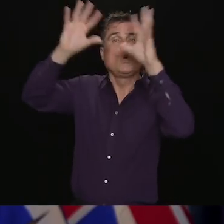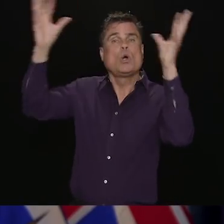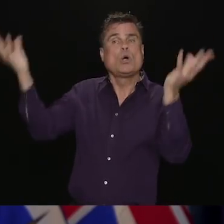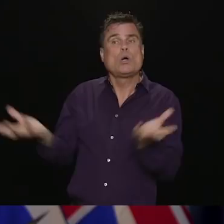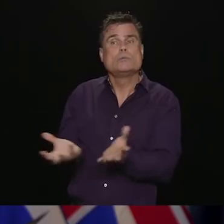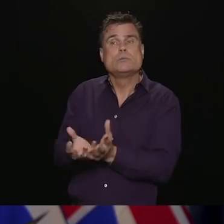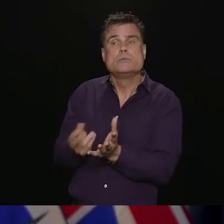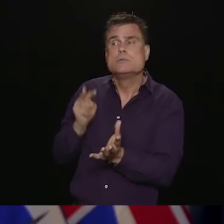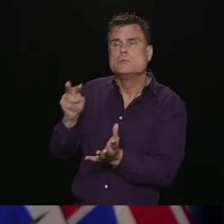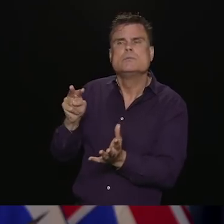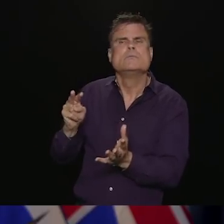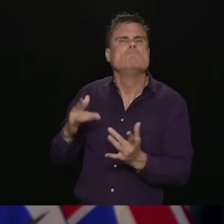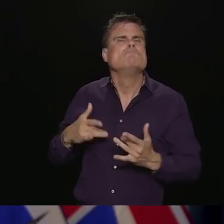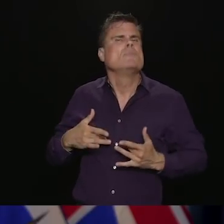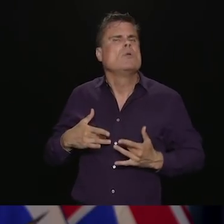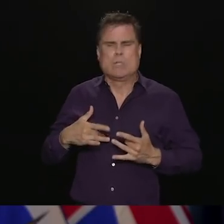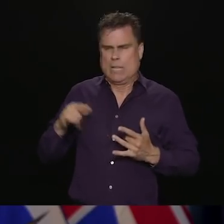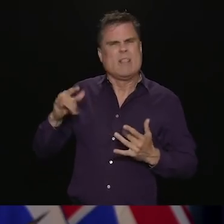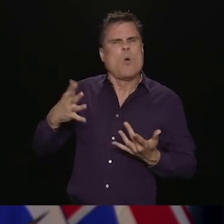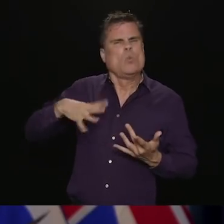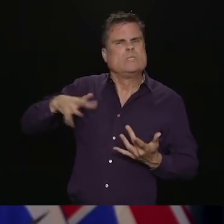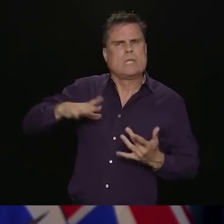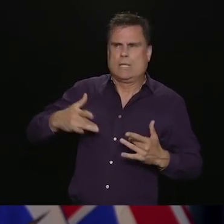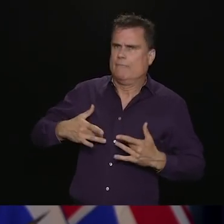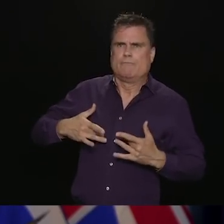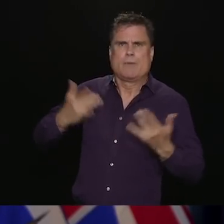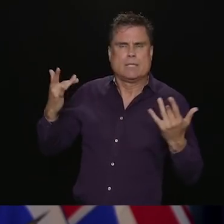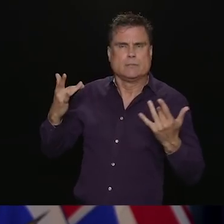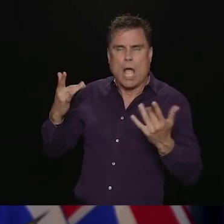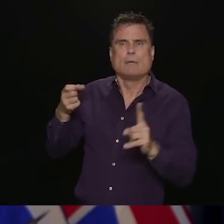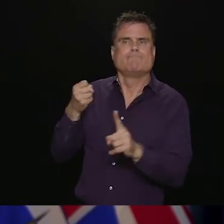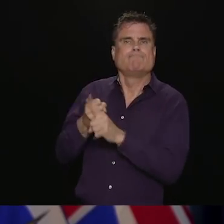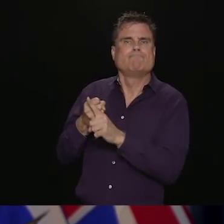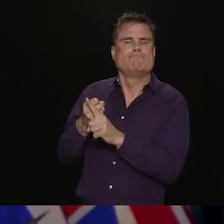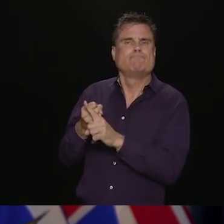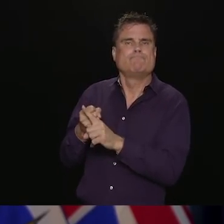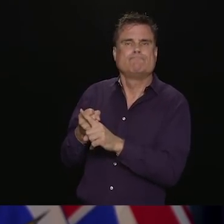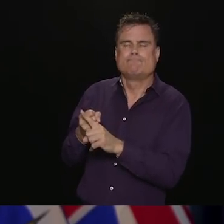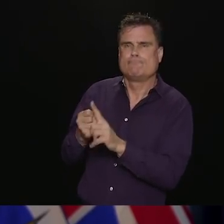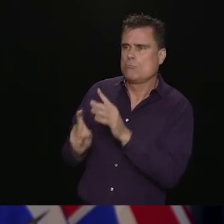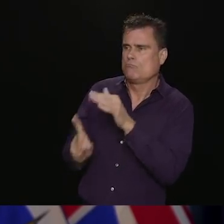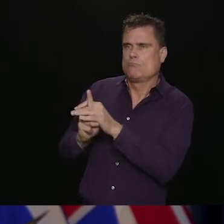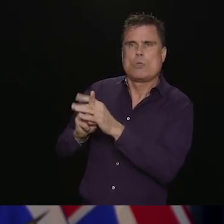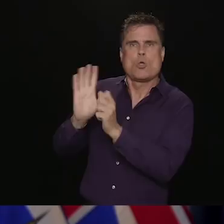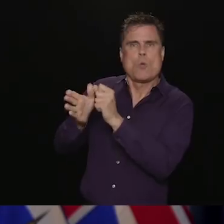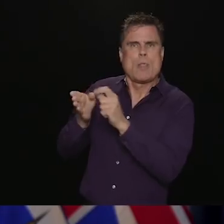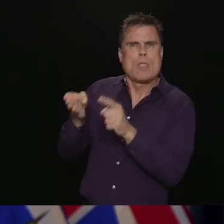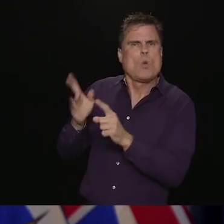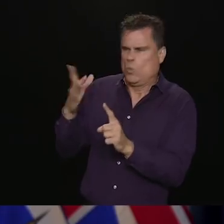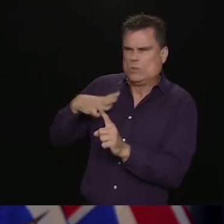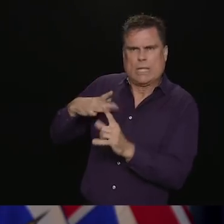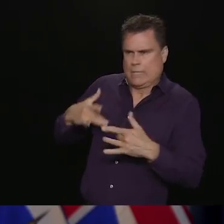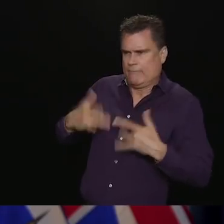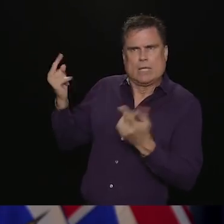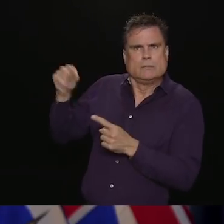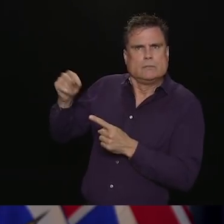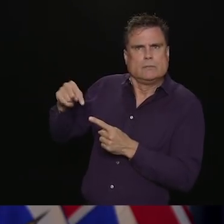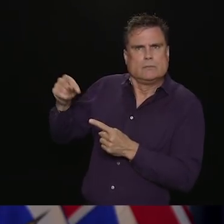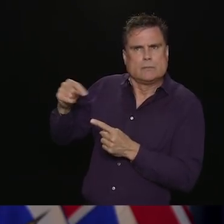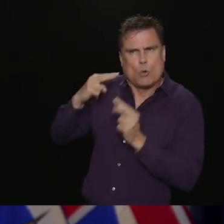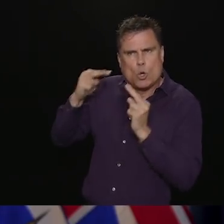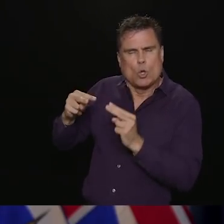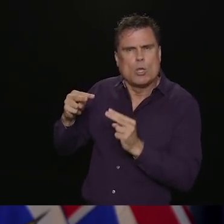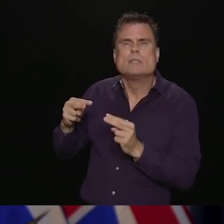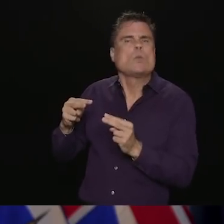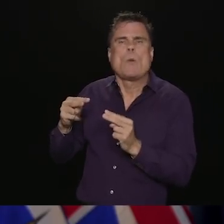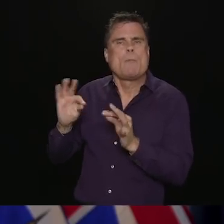risk? And what are the things that we can do to try and prevent those from seeding our community in an ongoing way?